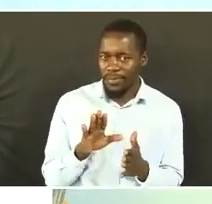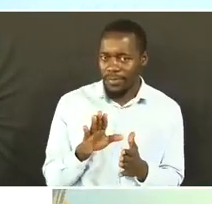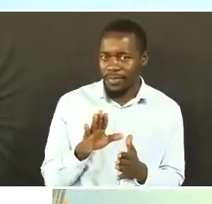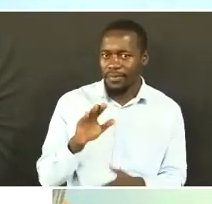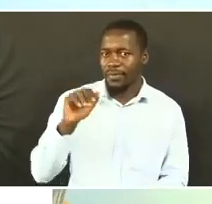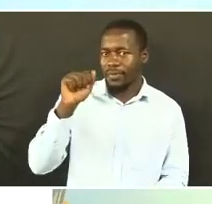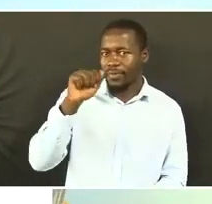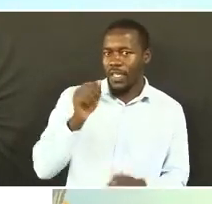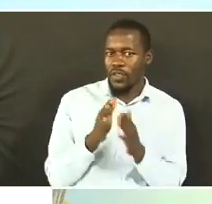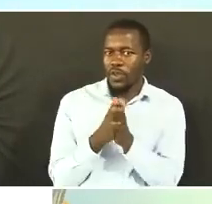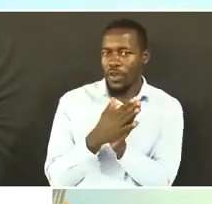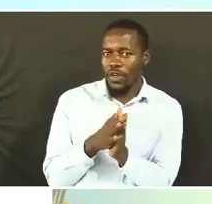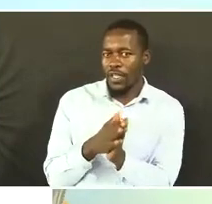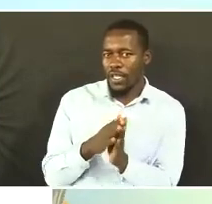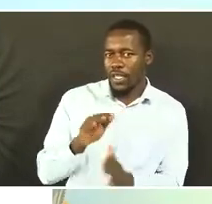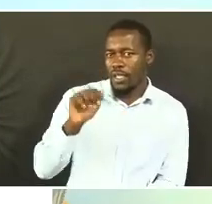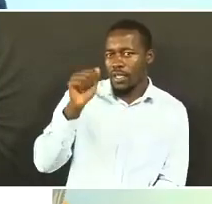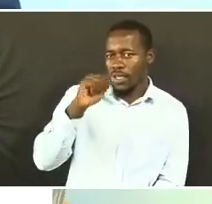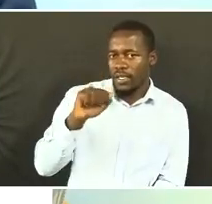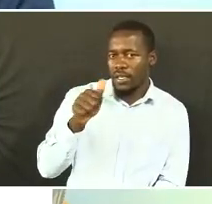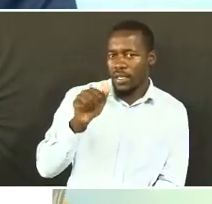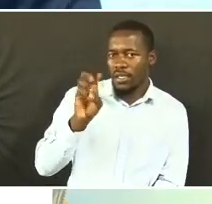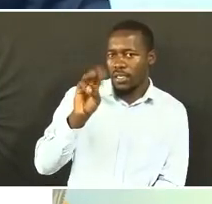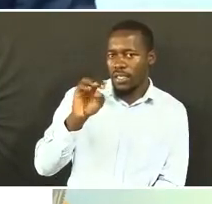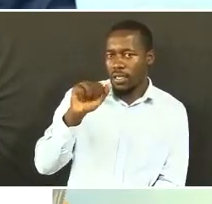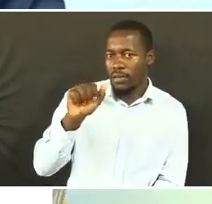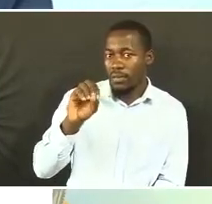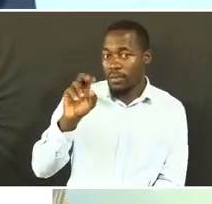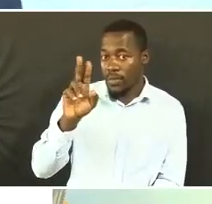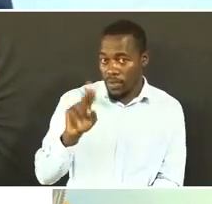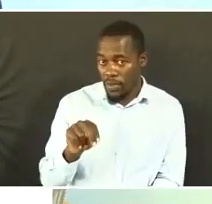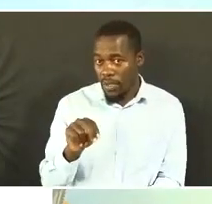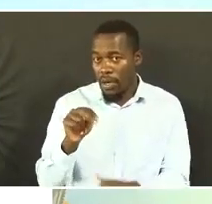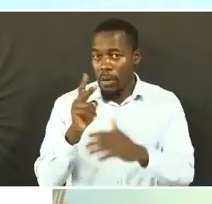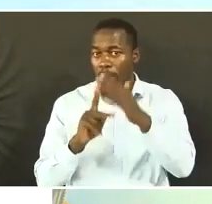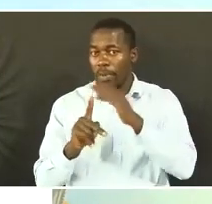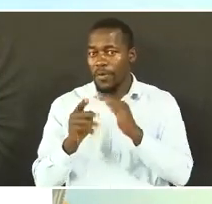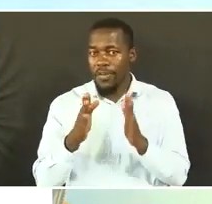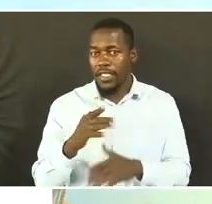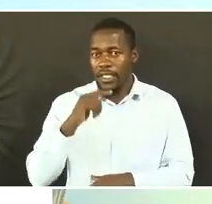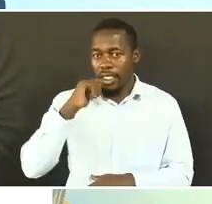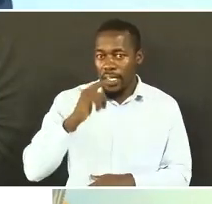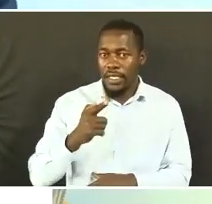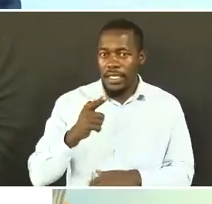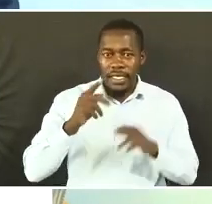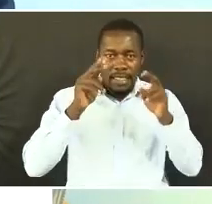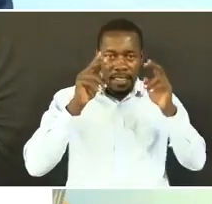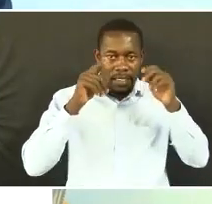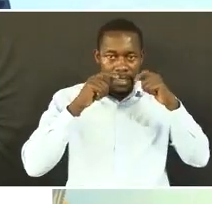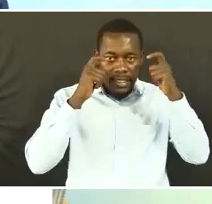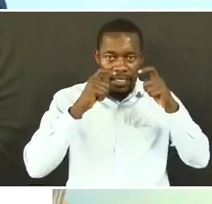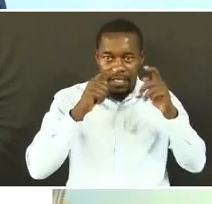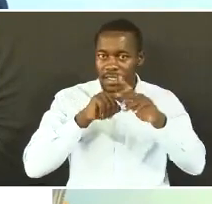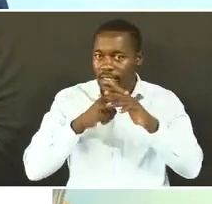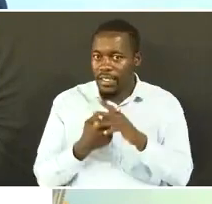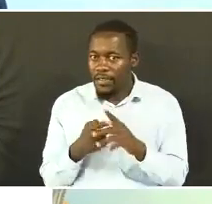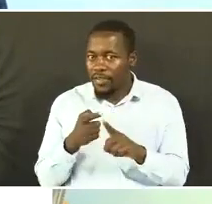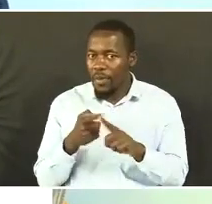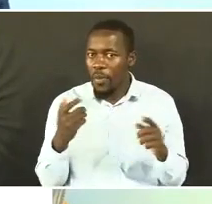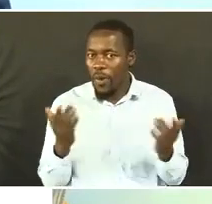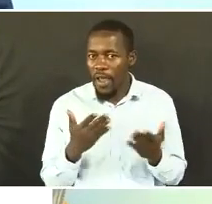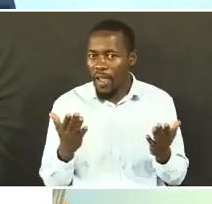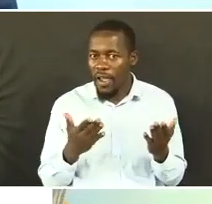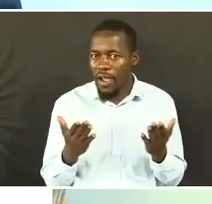the story of Samson, Patriarchs and Prophets says that the onset of sin is not sudden and startling. It